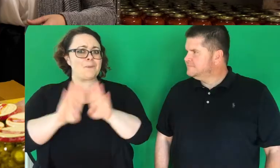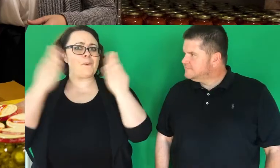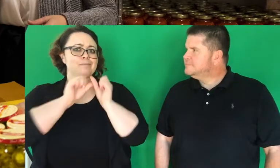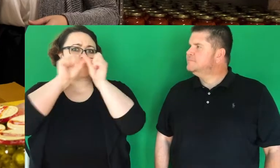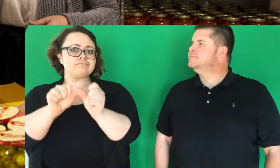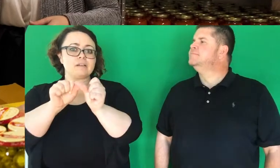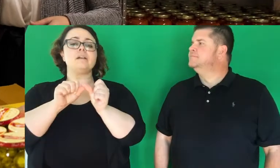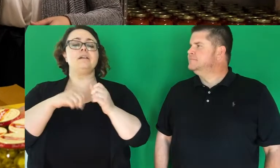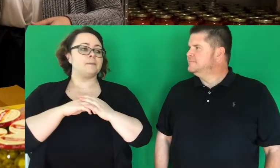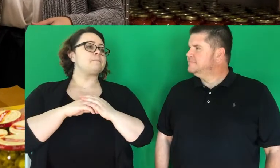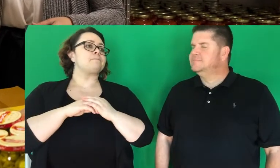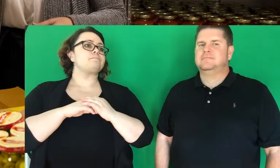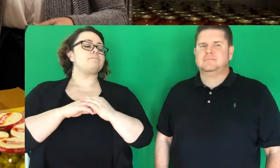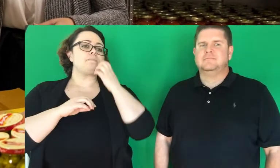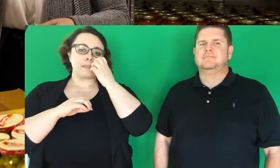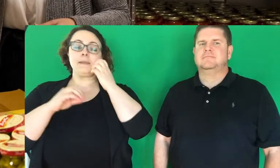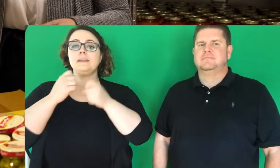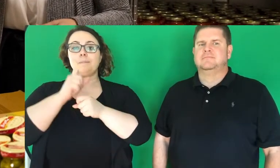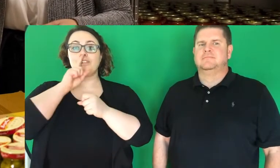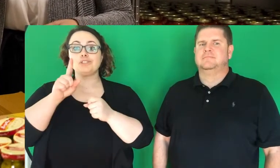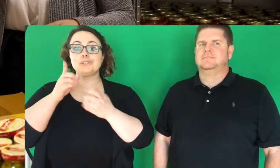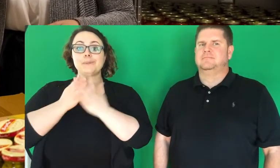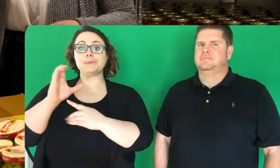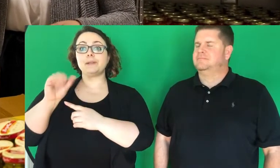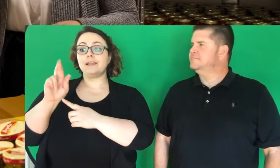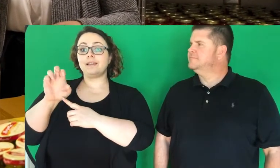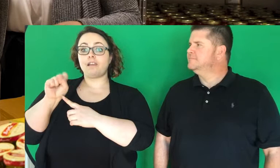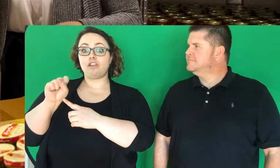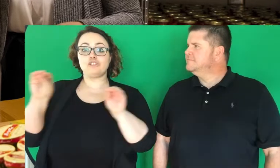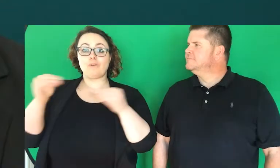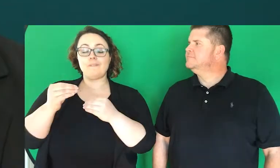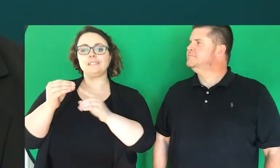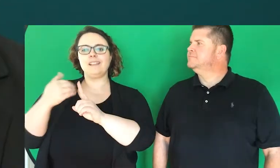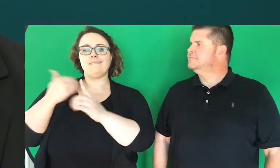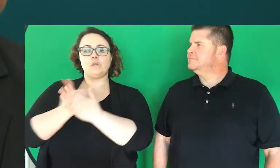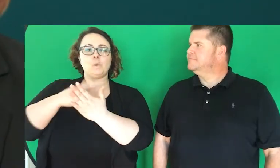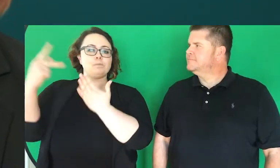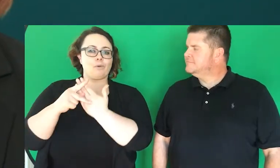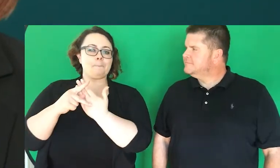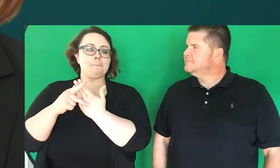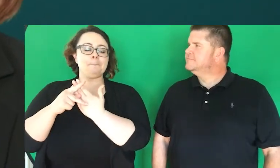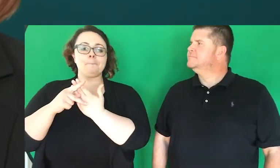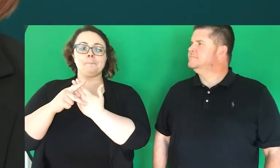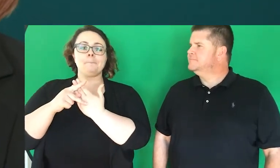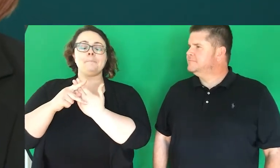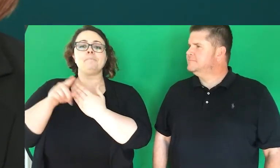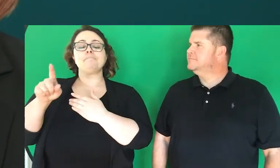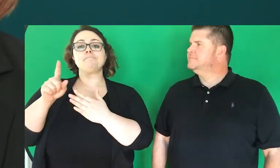open, and we've made sure through the CARES office, they have a new program